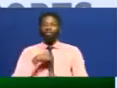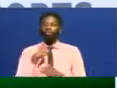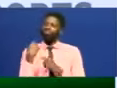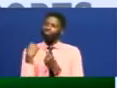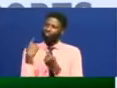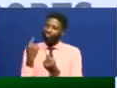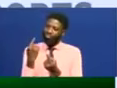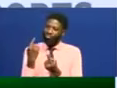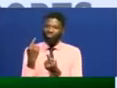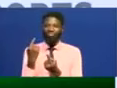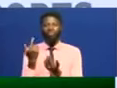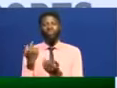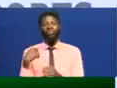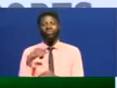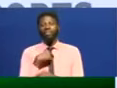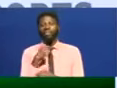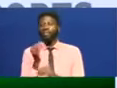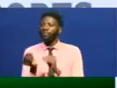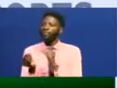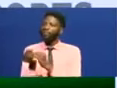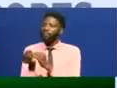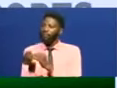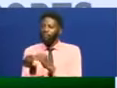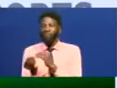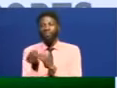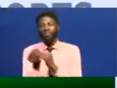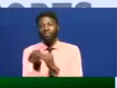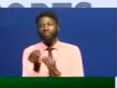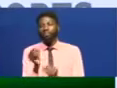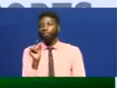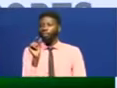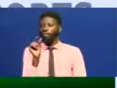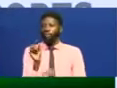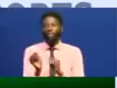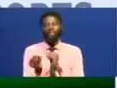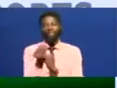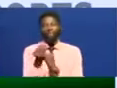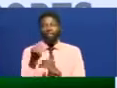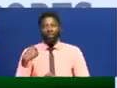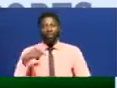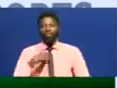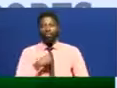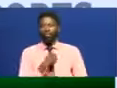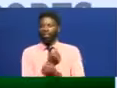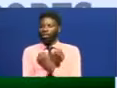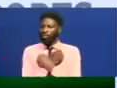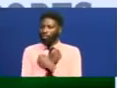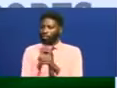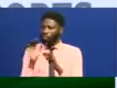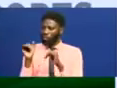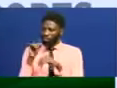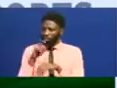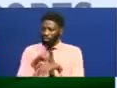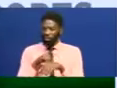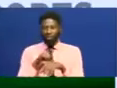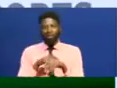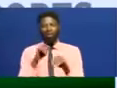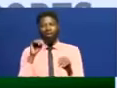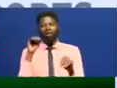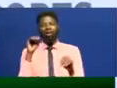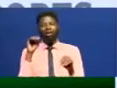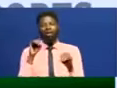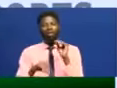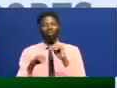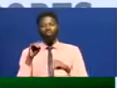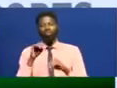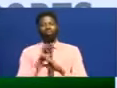in tokenism for our young people. We particularly love to mobilize them around election time, and then young